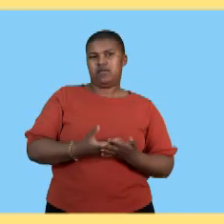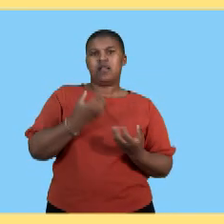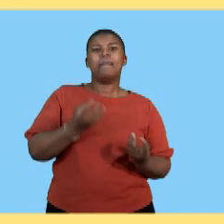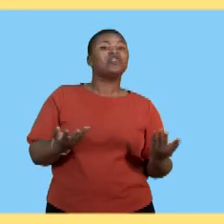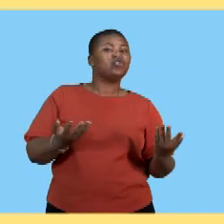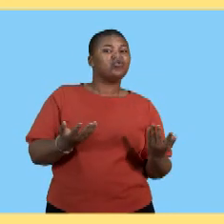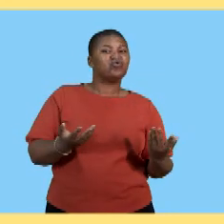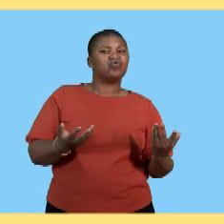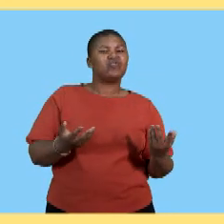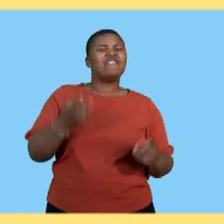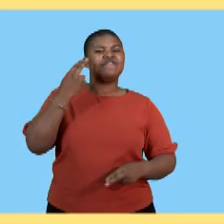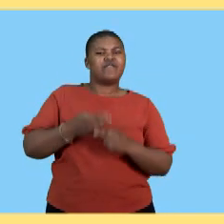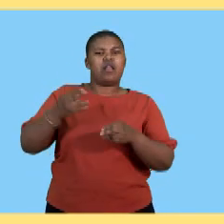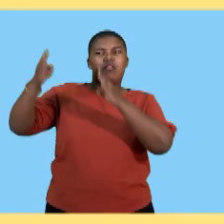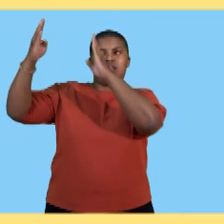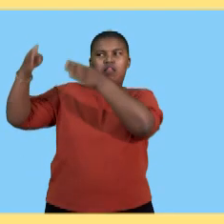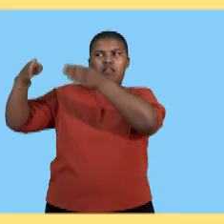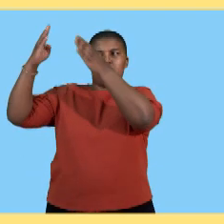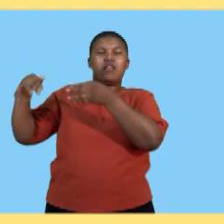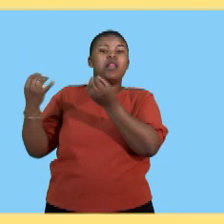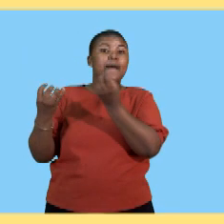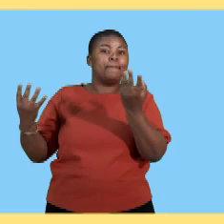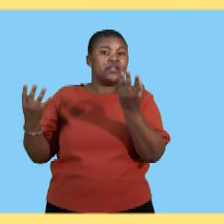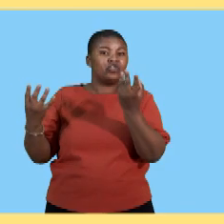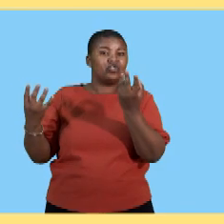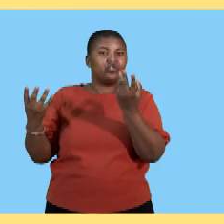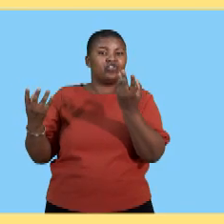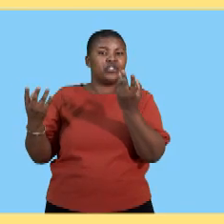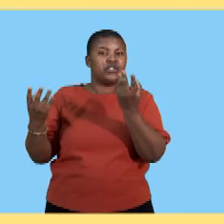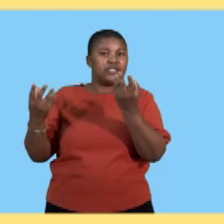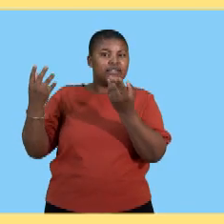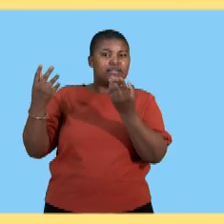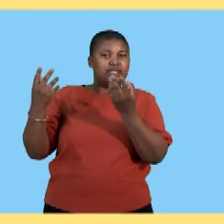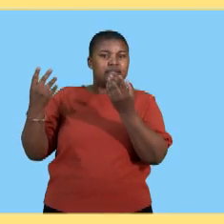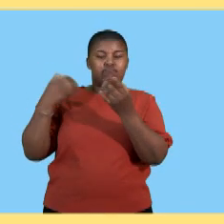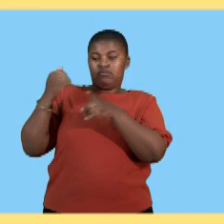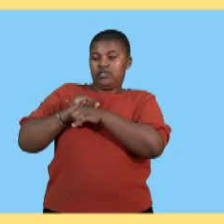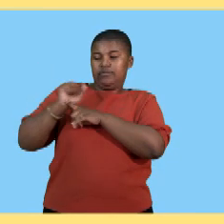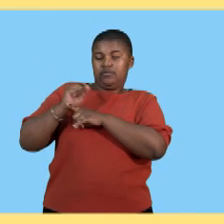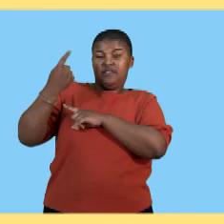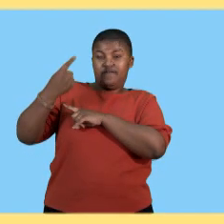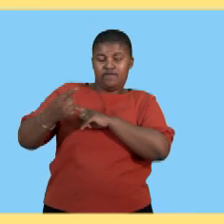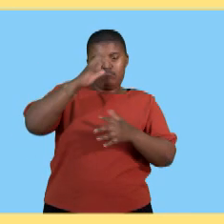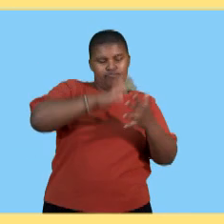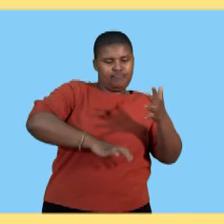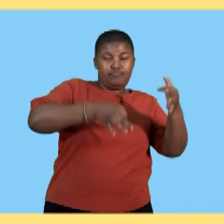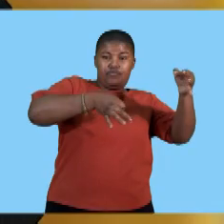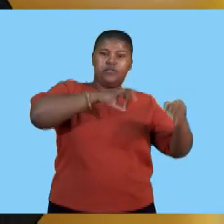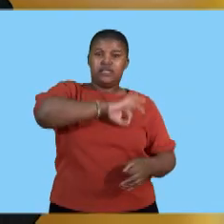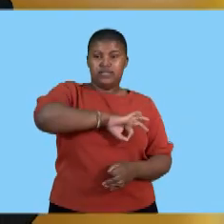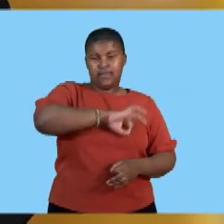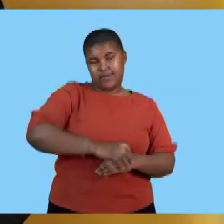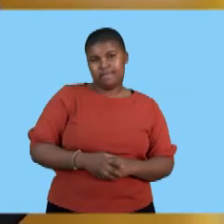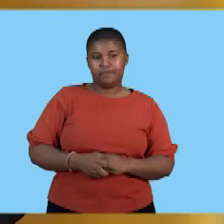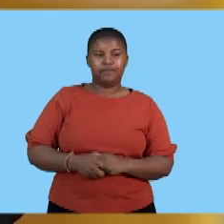my amount that goes into the final column of my salaries when I'm preparing my statement of comprehensive income.